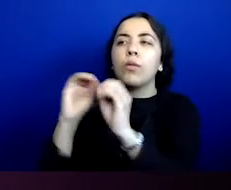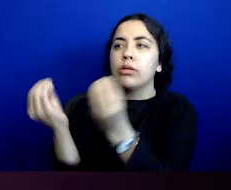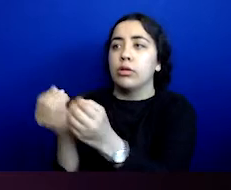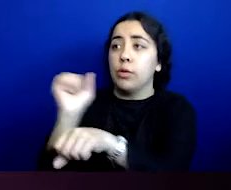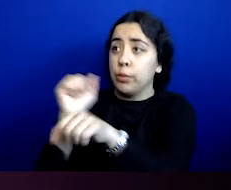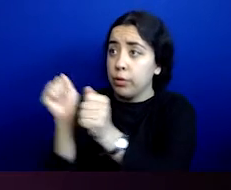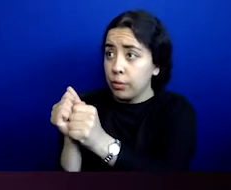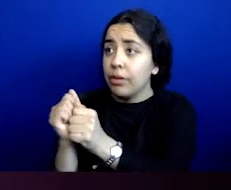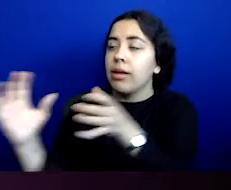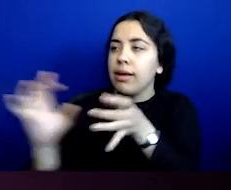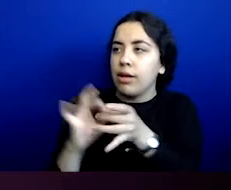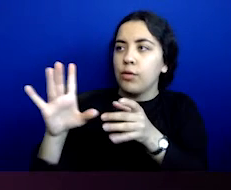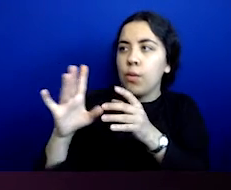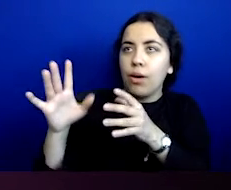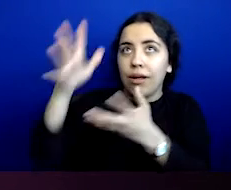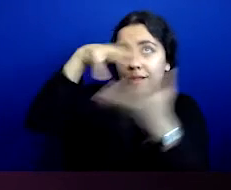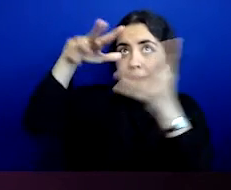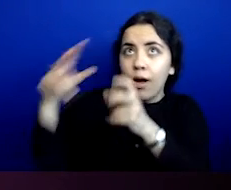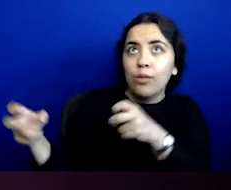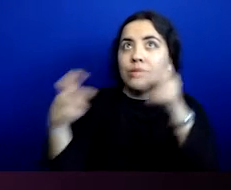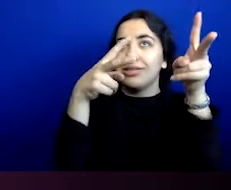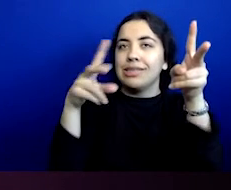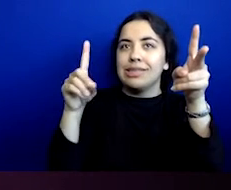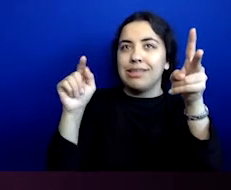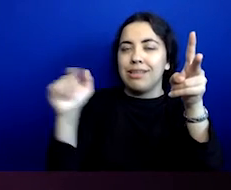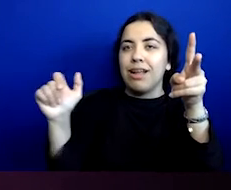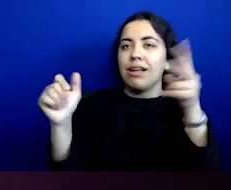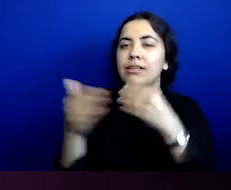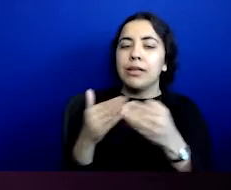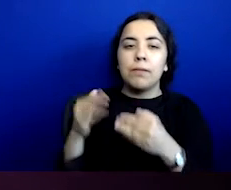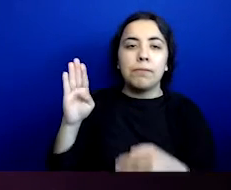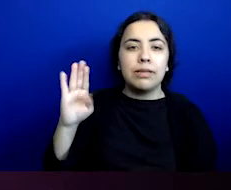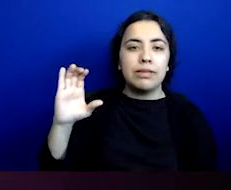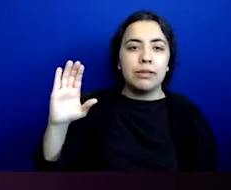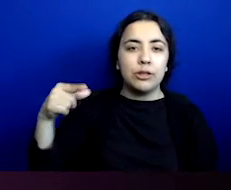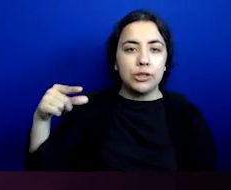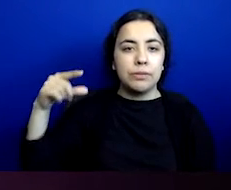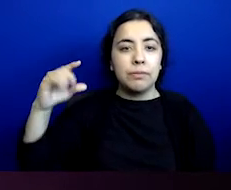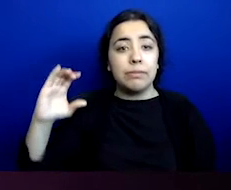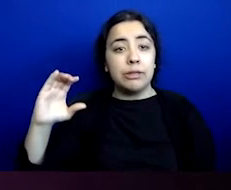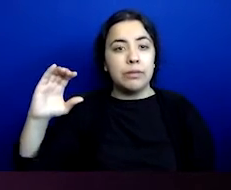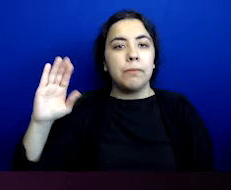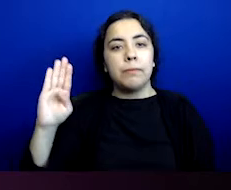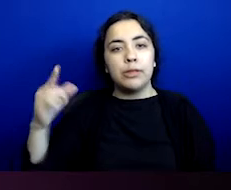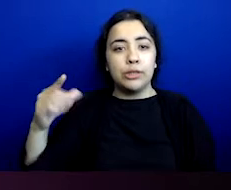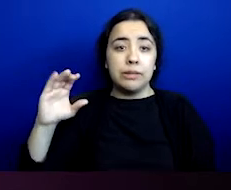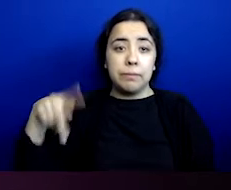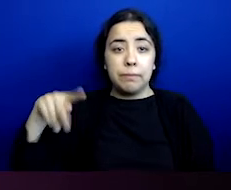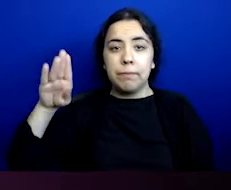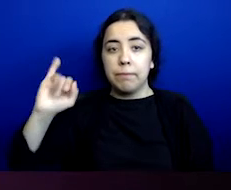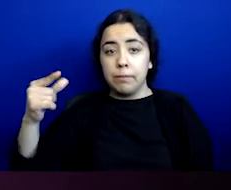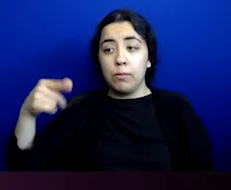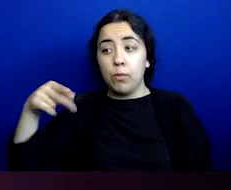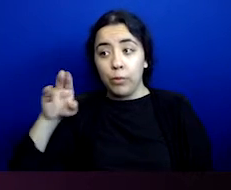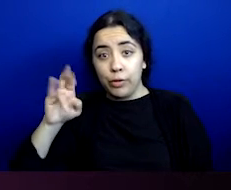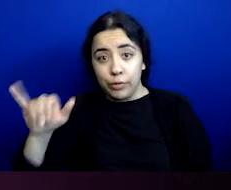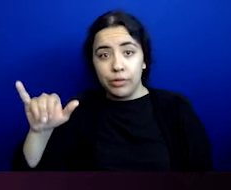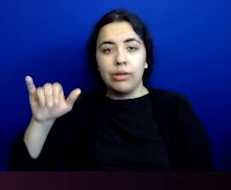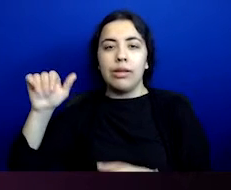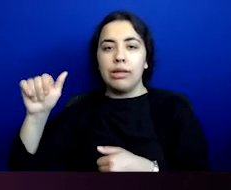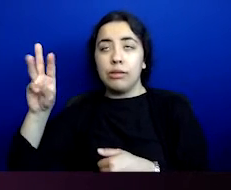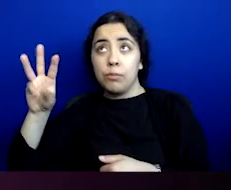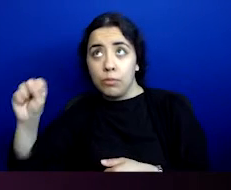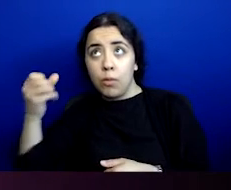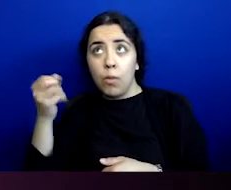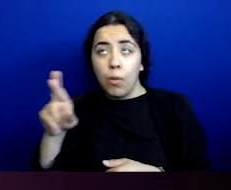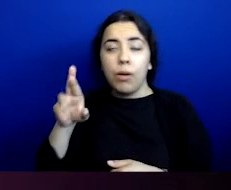work with to connect to their cloud data warehouse, whether it be GCP BigQuery, whether it be AWS, or whether it be Microsoft Azure. We connect and leverage that